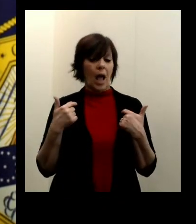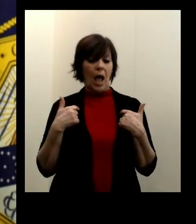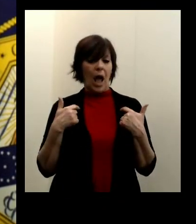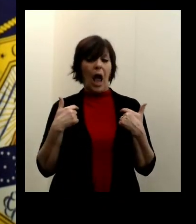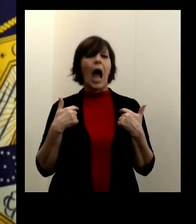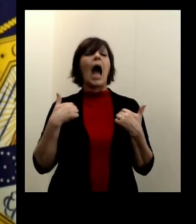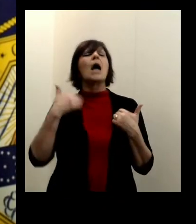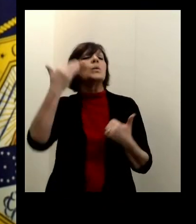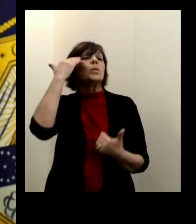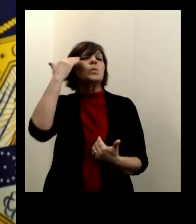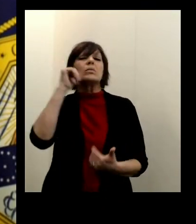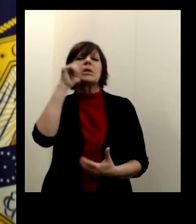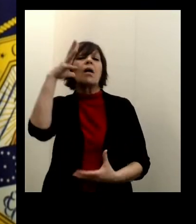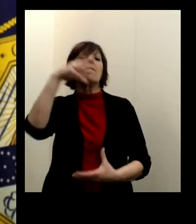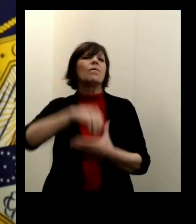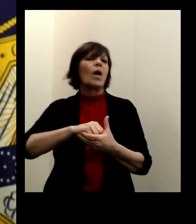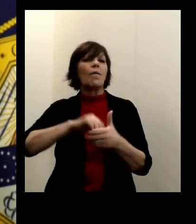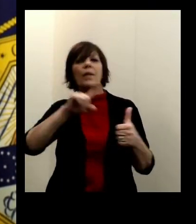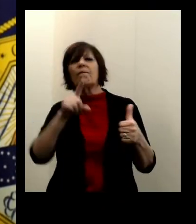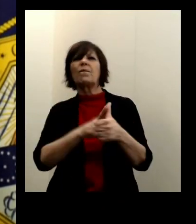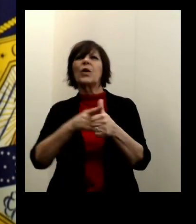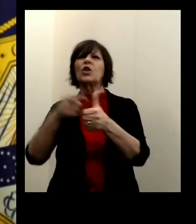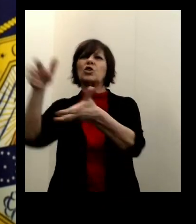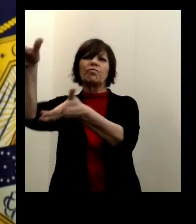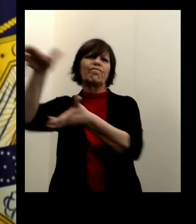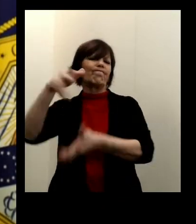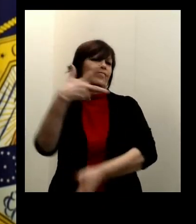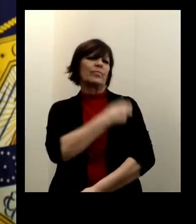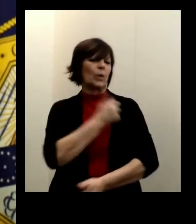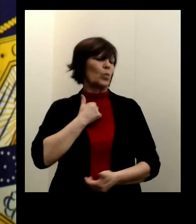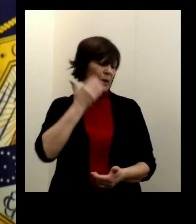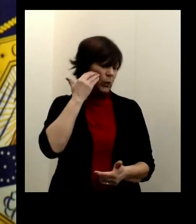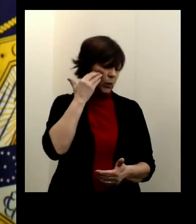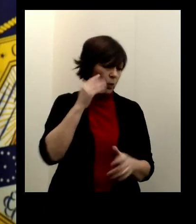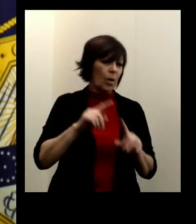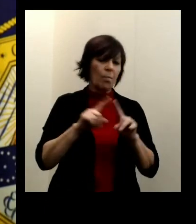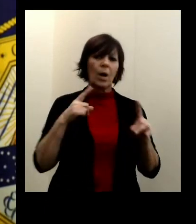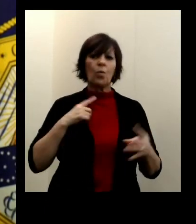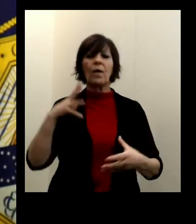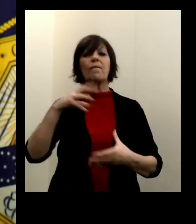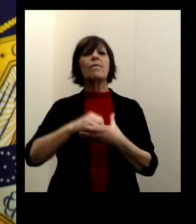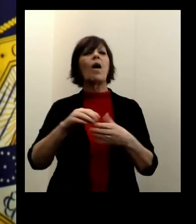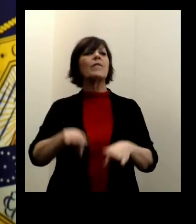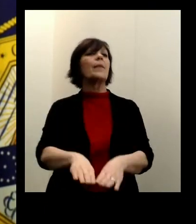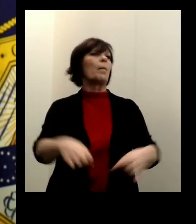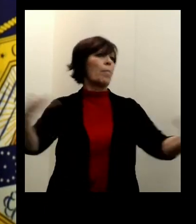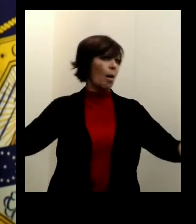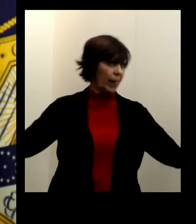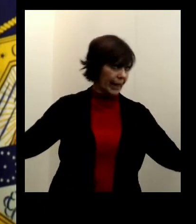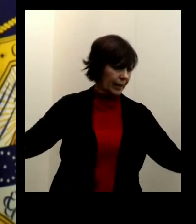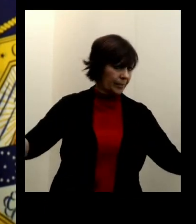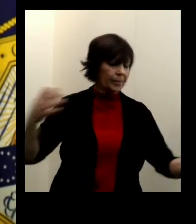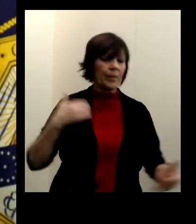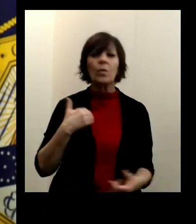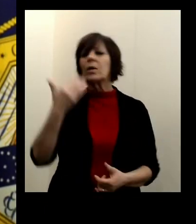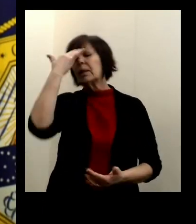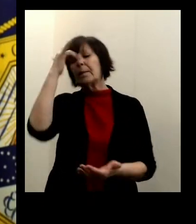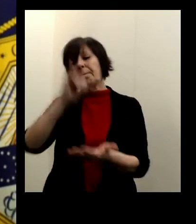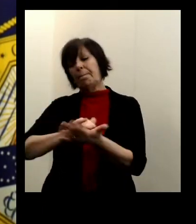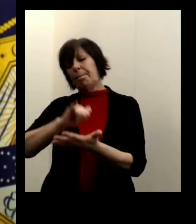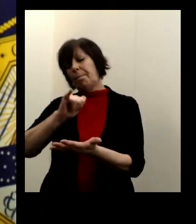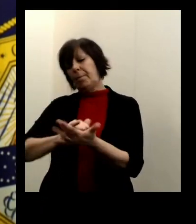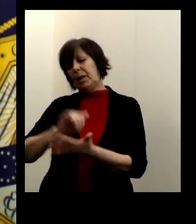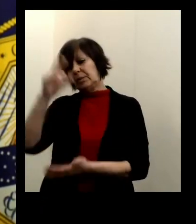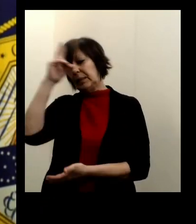round, which was regards to hospitals and nursing homes. We were told we weren't, but we were going to be involved in the general public. We know there's no way that Catholic Health